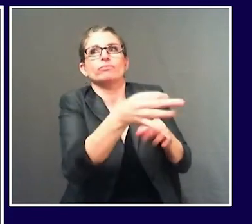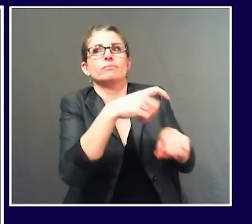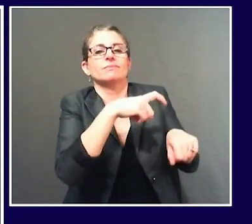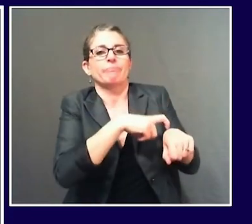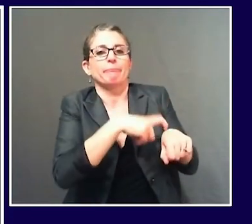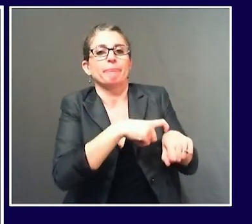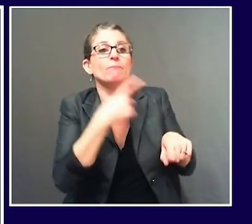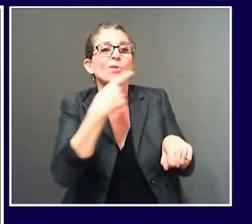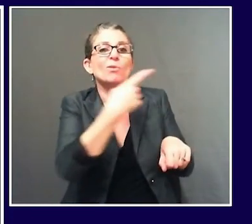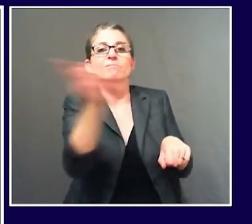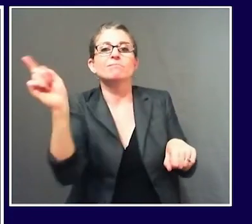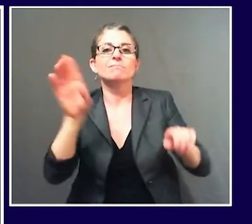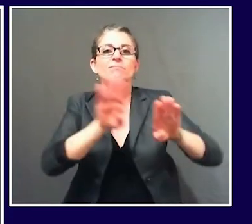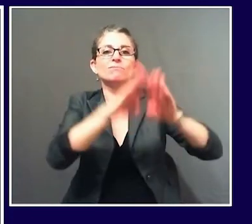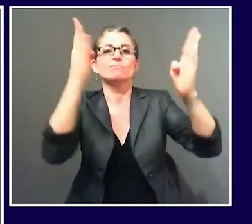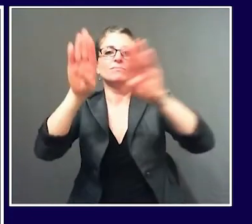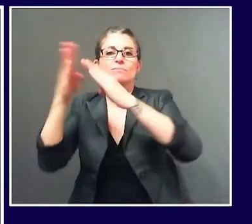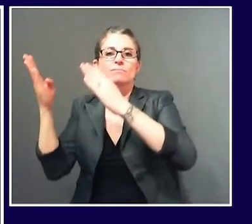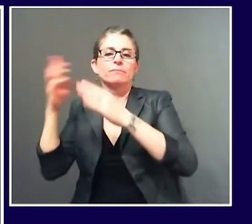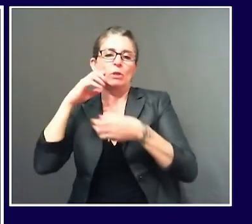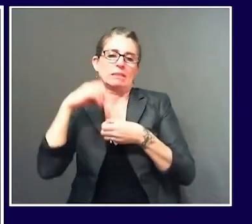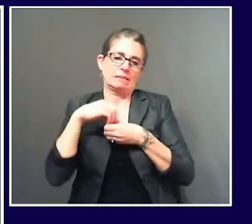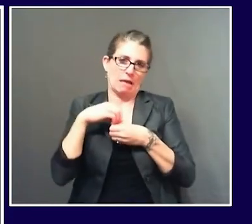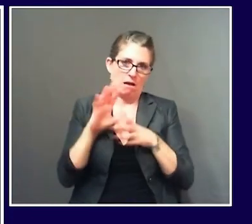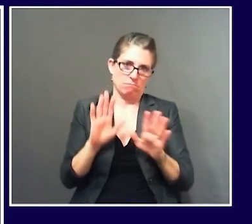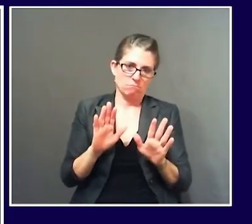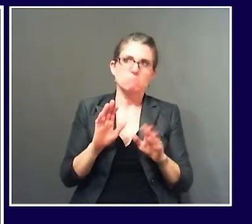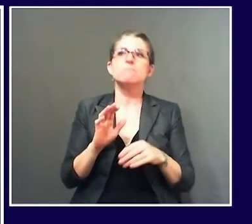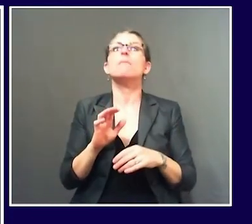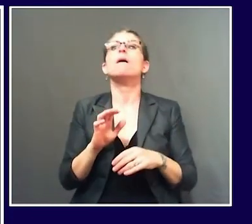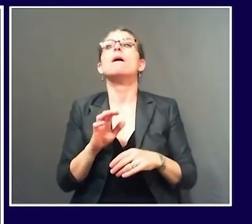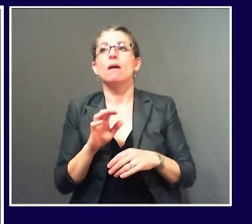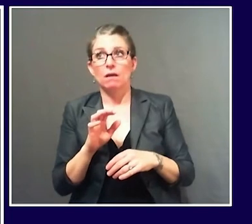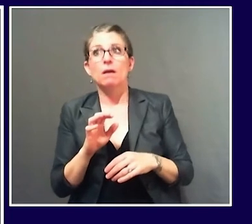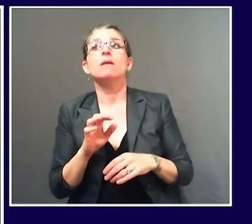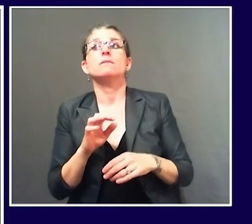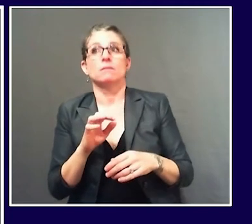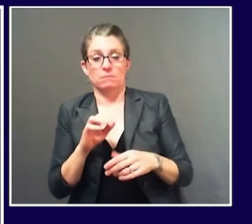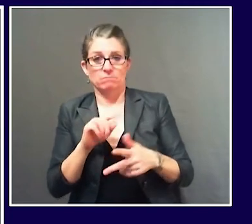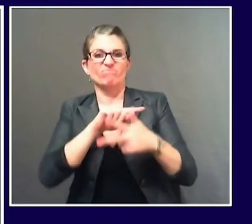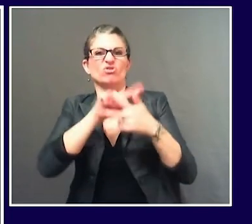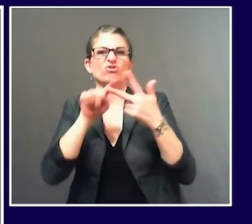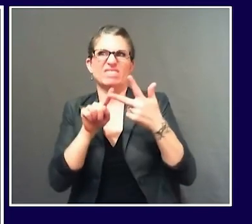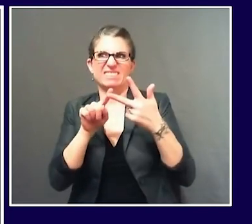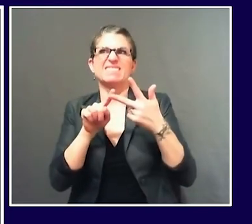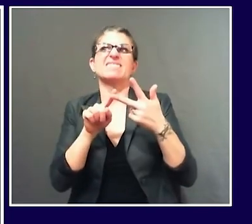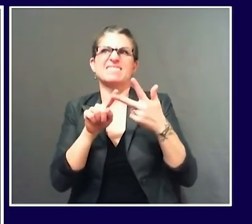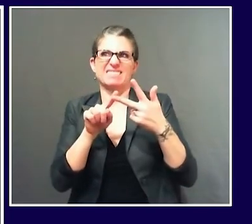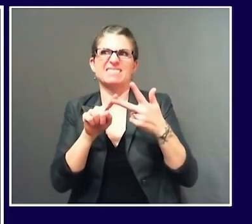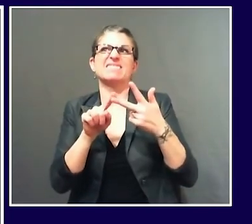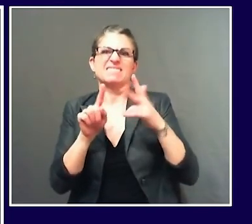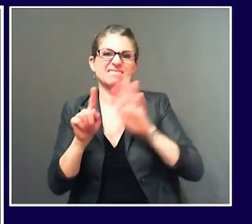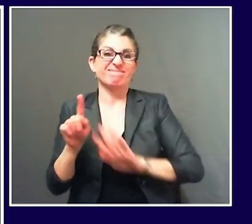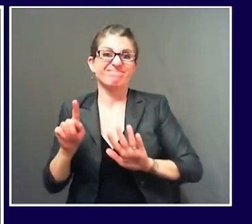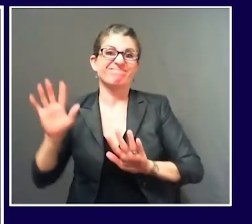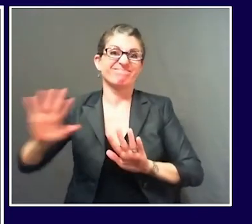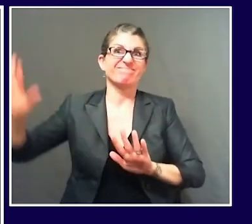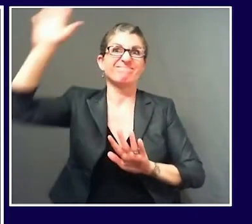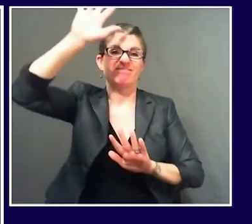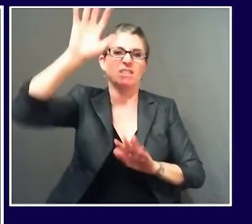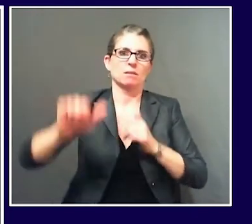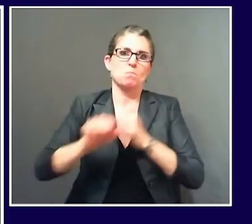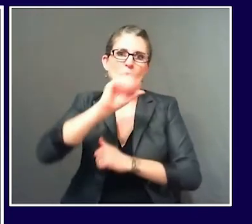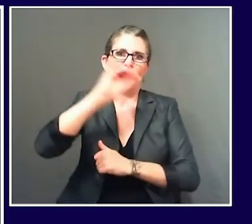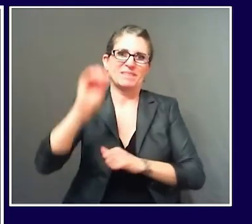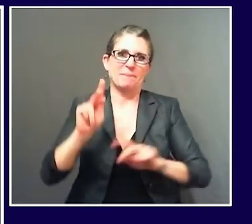indoor dining at the restaurants in the 3 most populous counties. Part of that metric or that rationale was